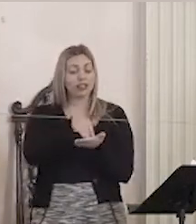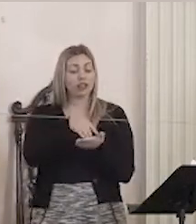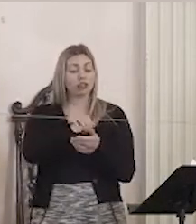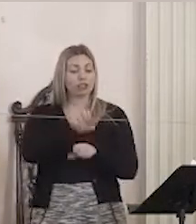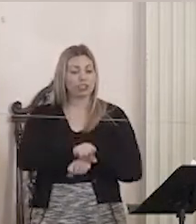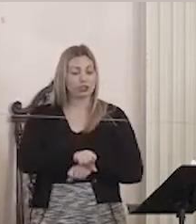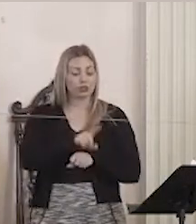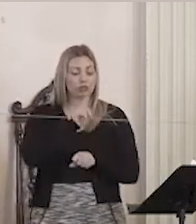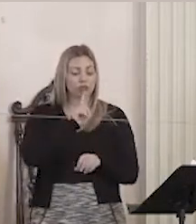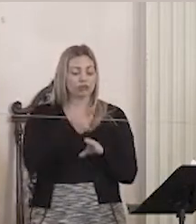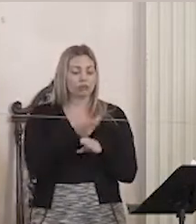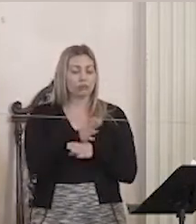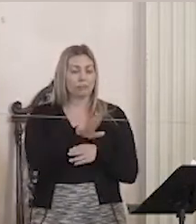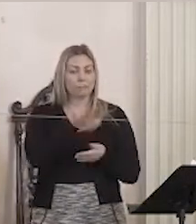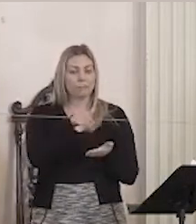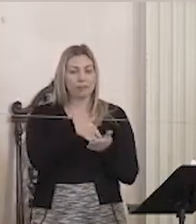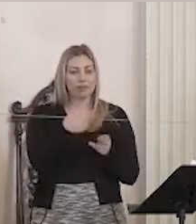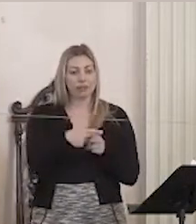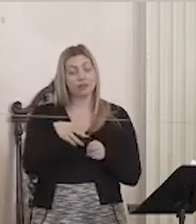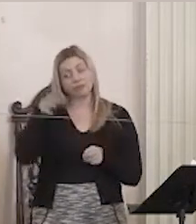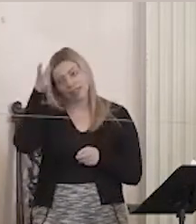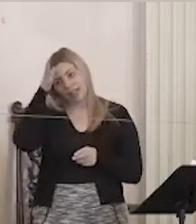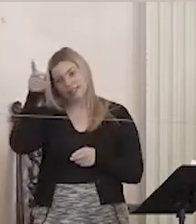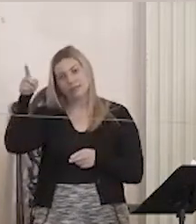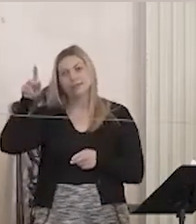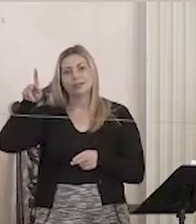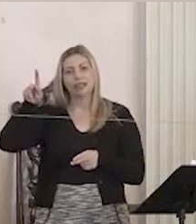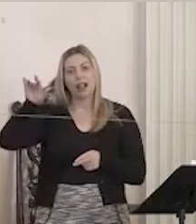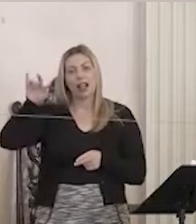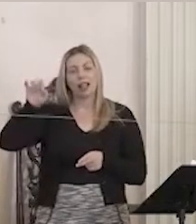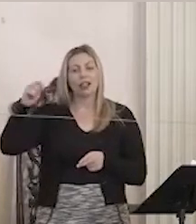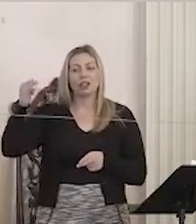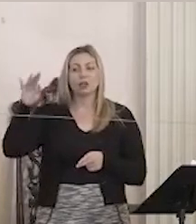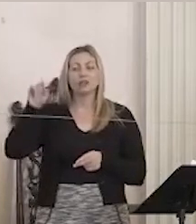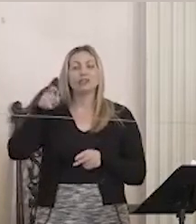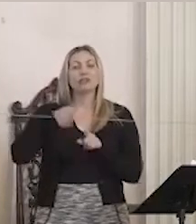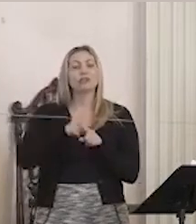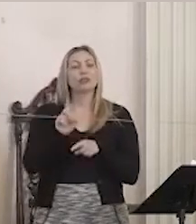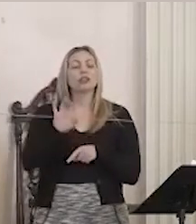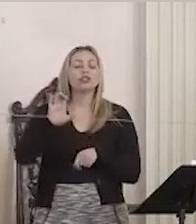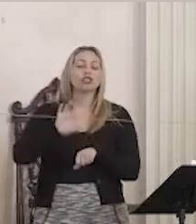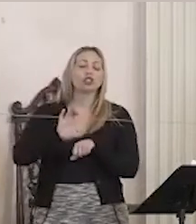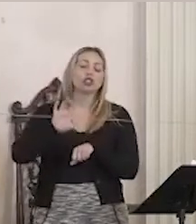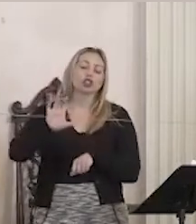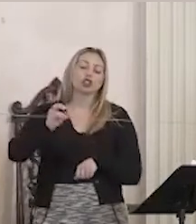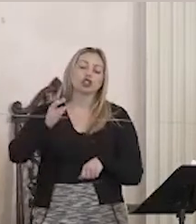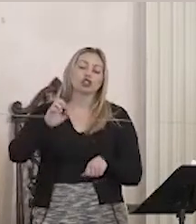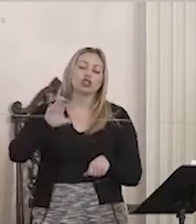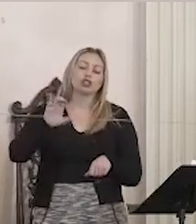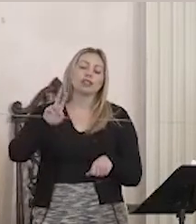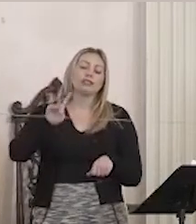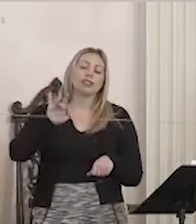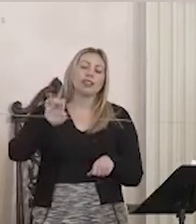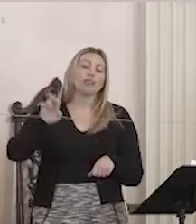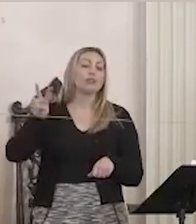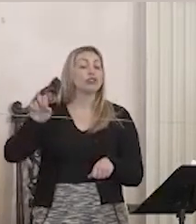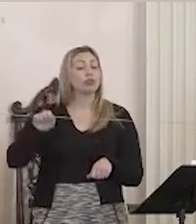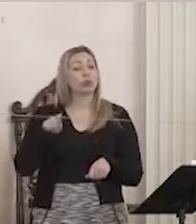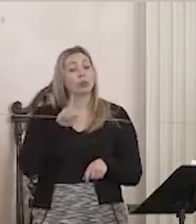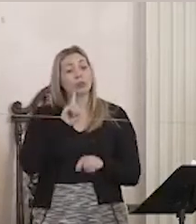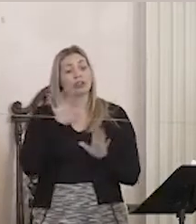name. So Dad Kyle Gilbert was from Churchville, Virginia, a town with a population